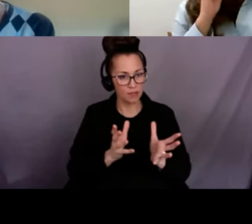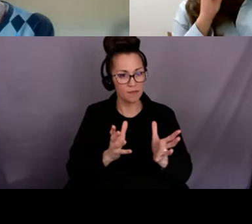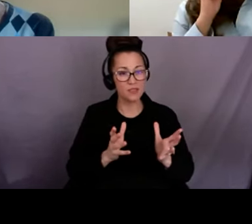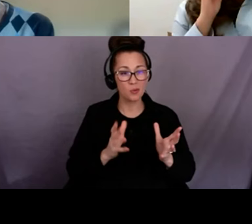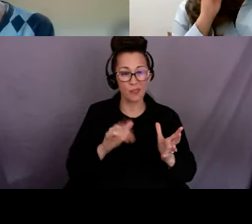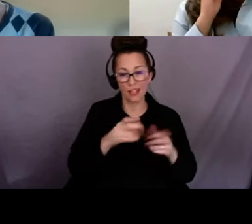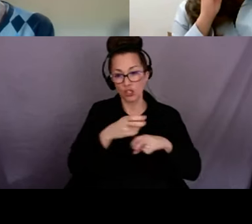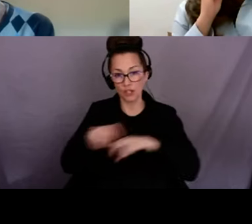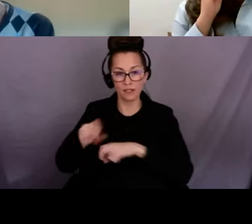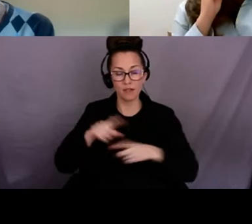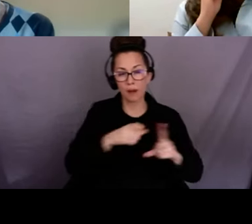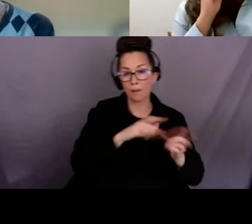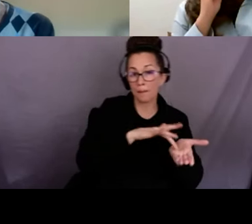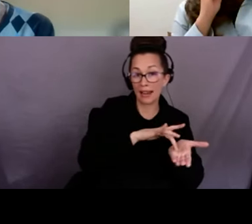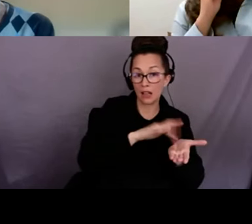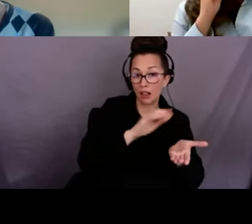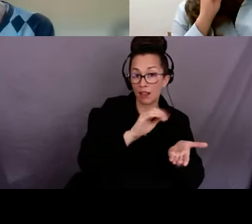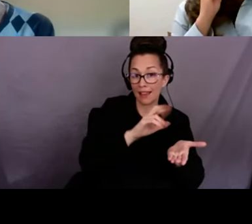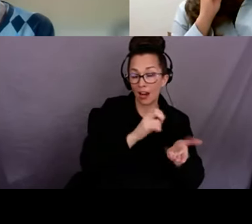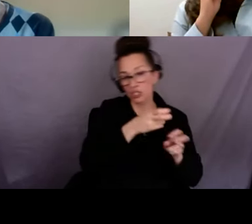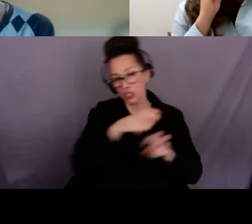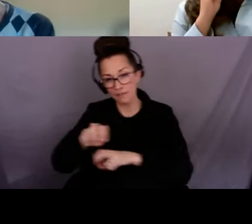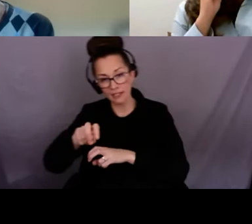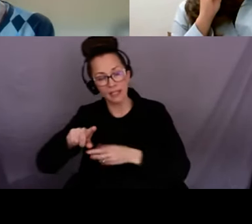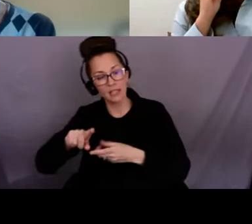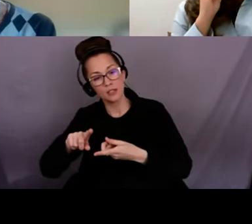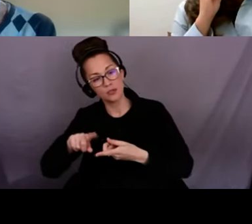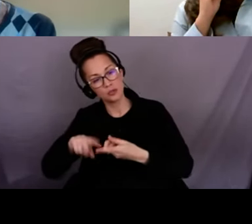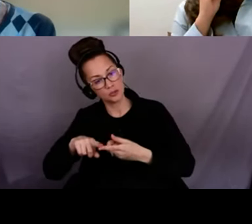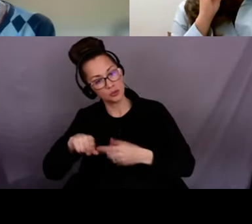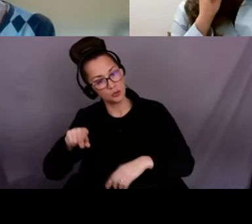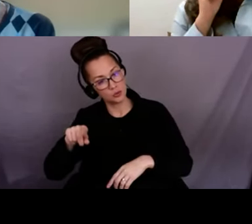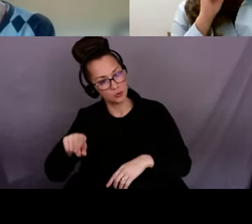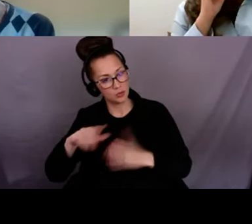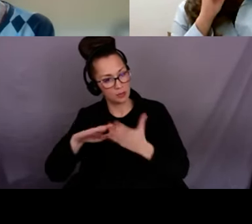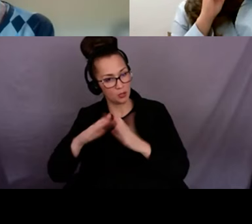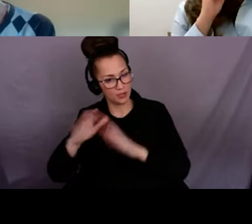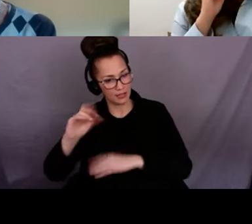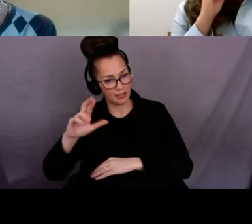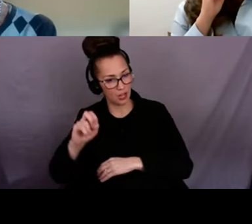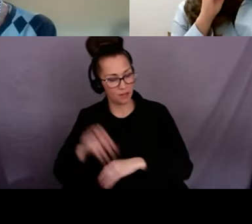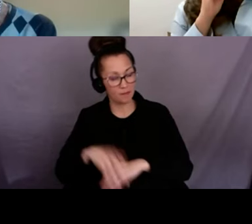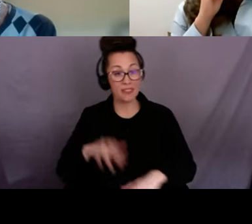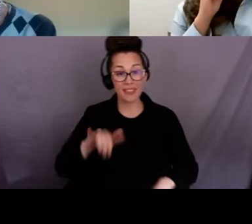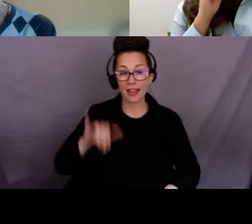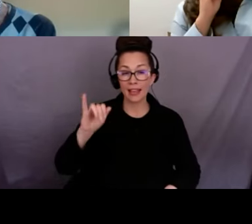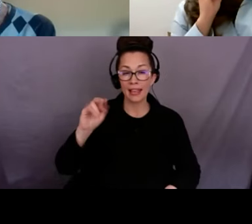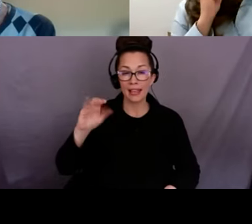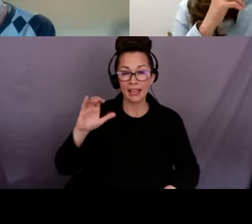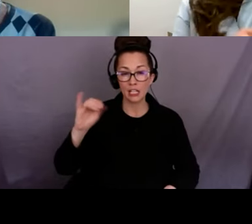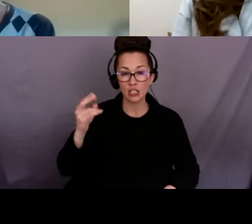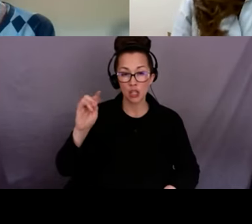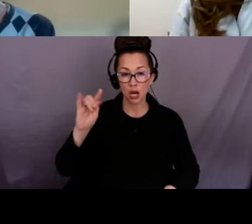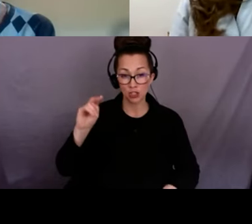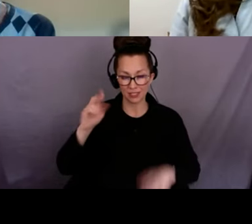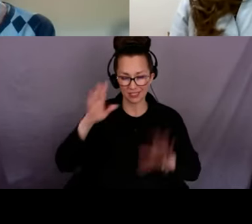care. The injunction has set up a very robust monitoring protocol. I think